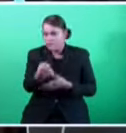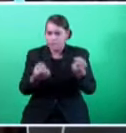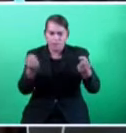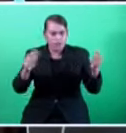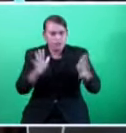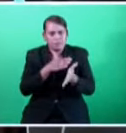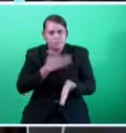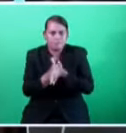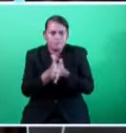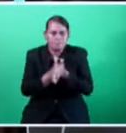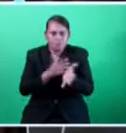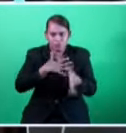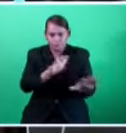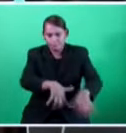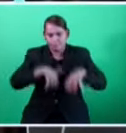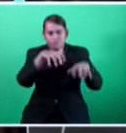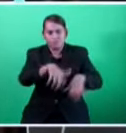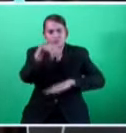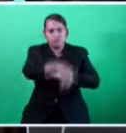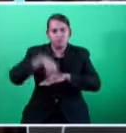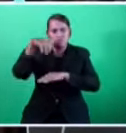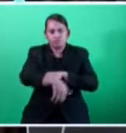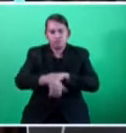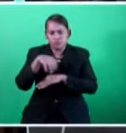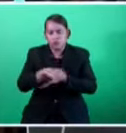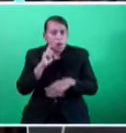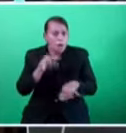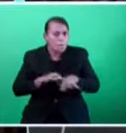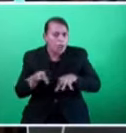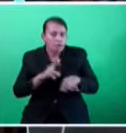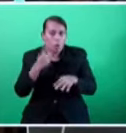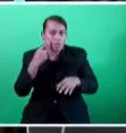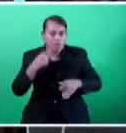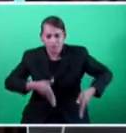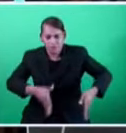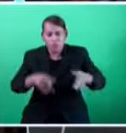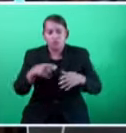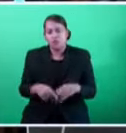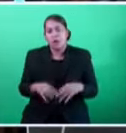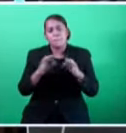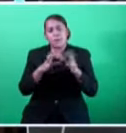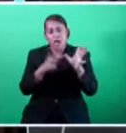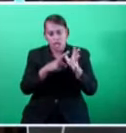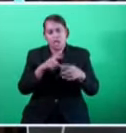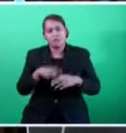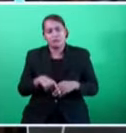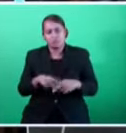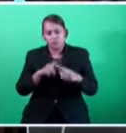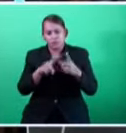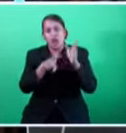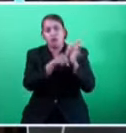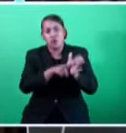with them in terms of rolling out, when to roll out. Tuvu Creek in Ba, 2 kilometer. Saru Creek in Latoka, 3